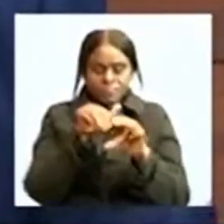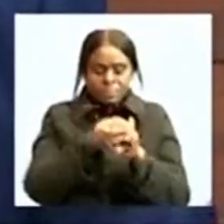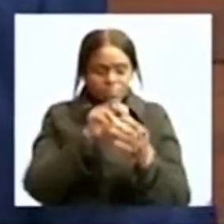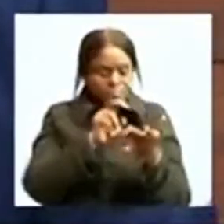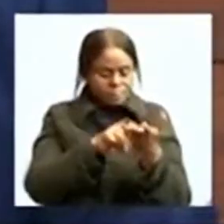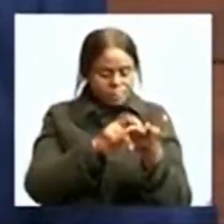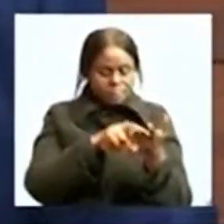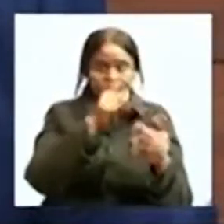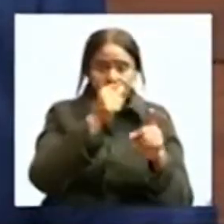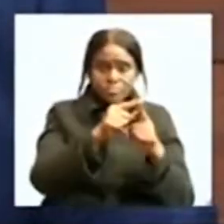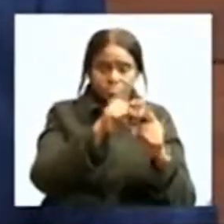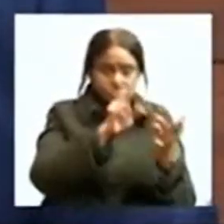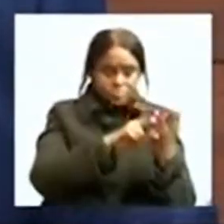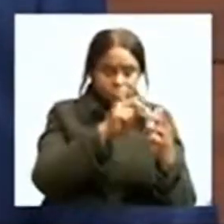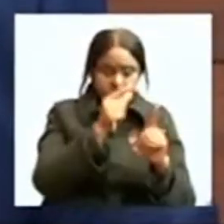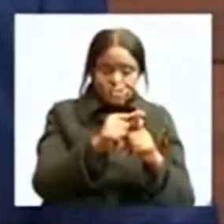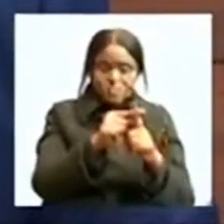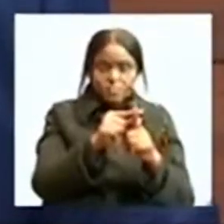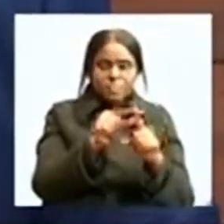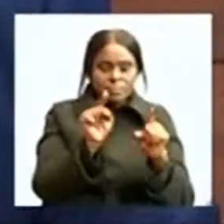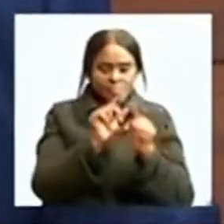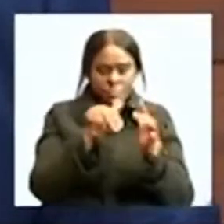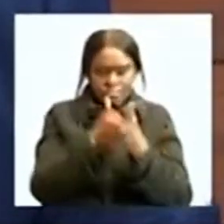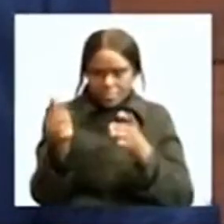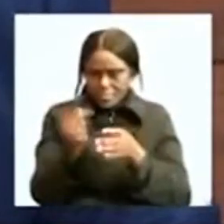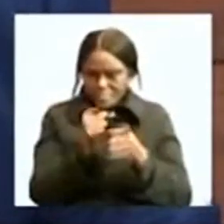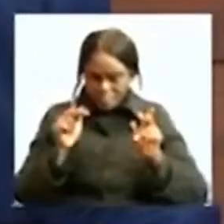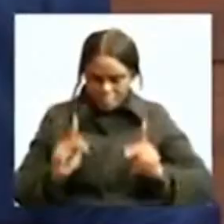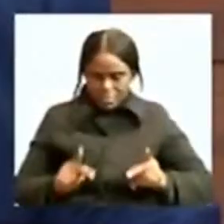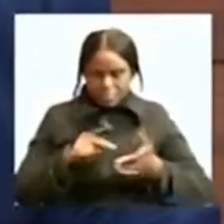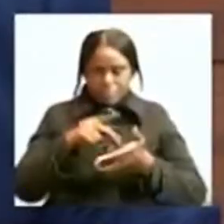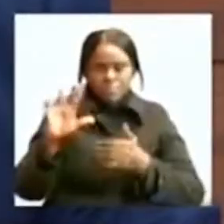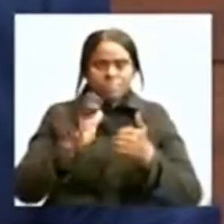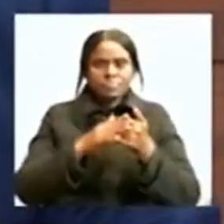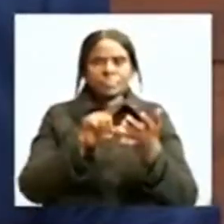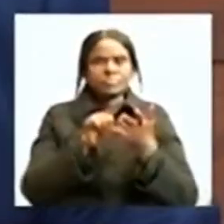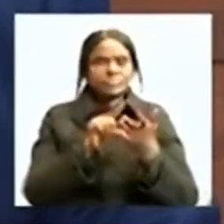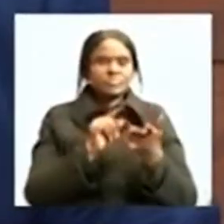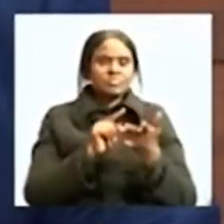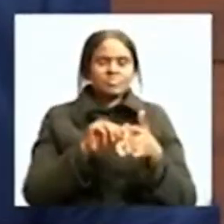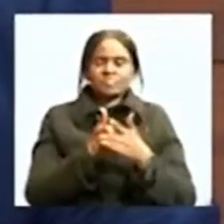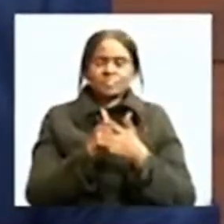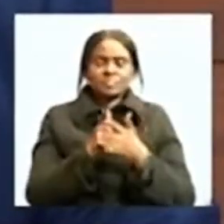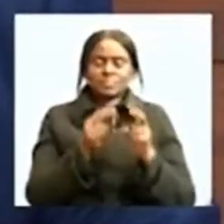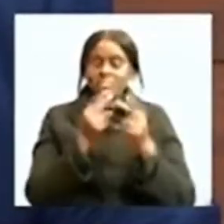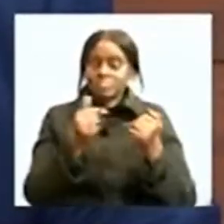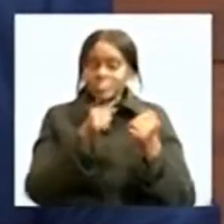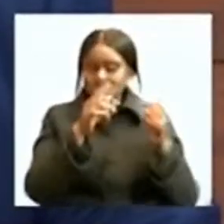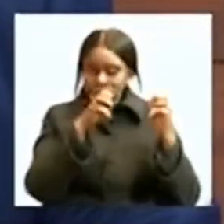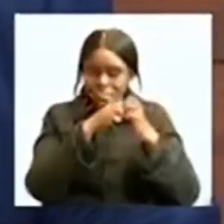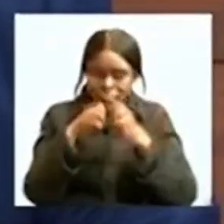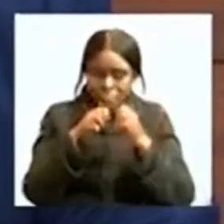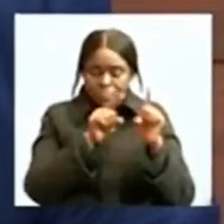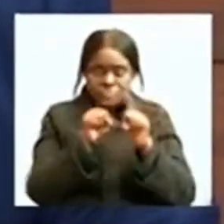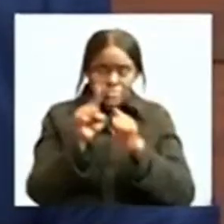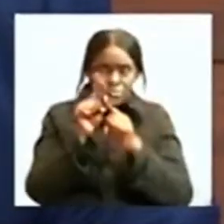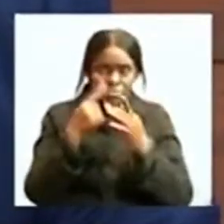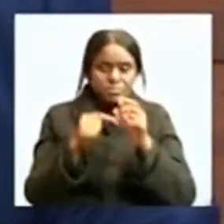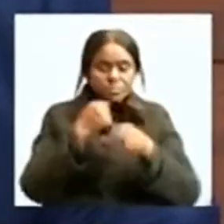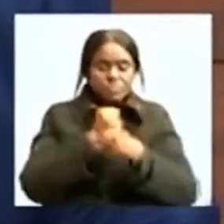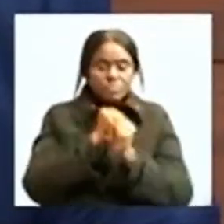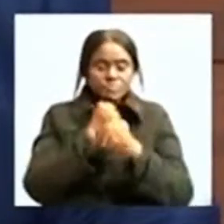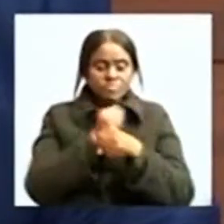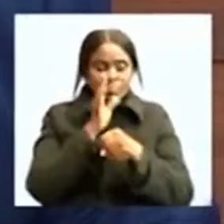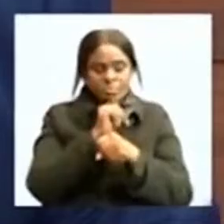November, December. Then how does such a person pay back the loan? So the banks are also